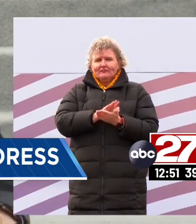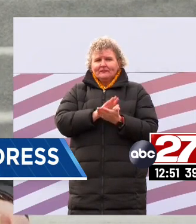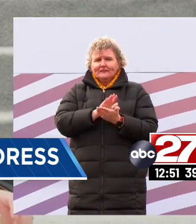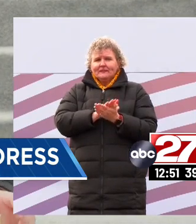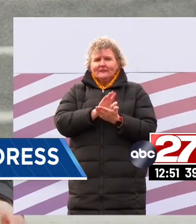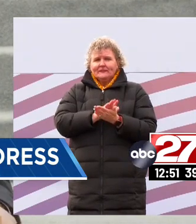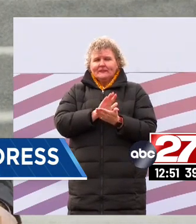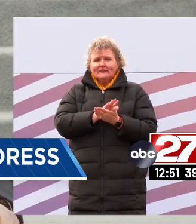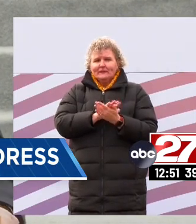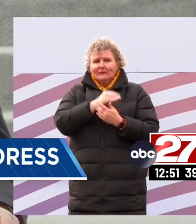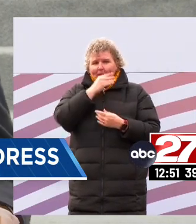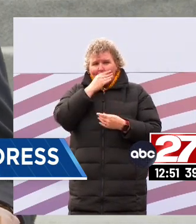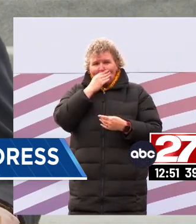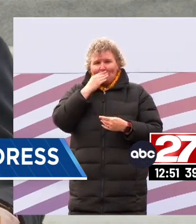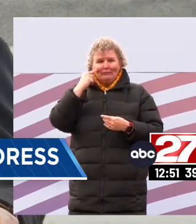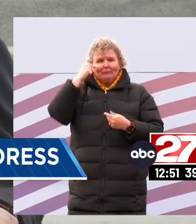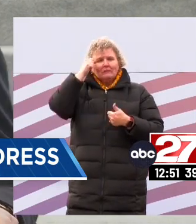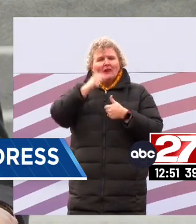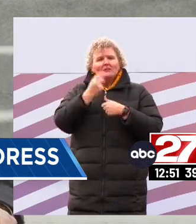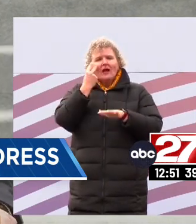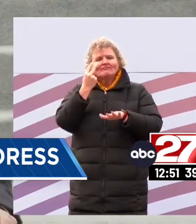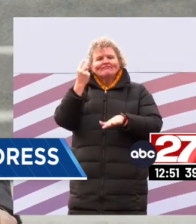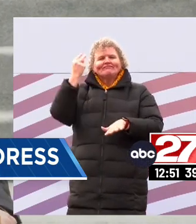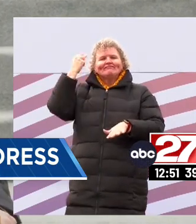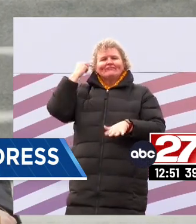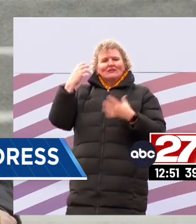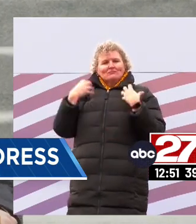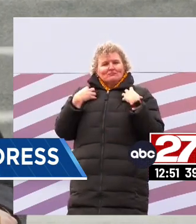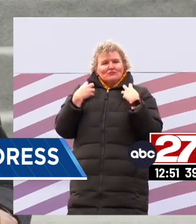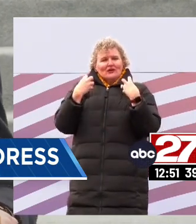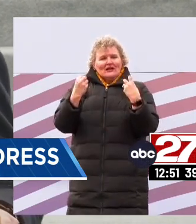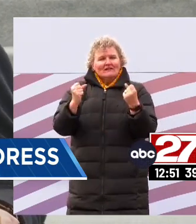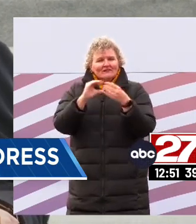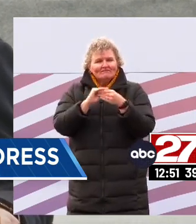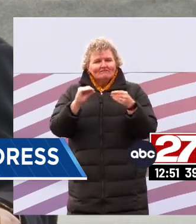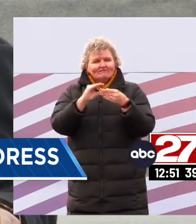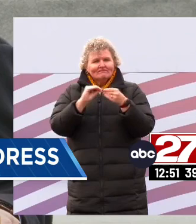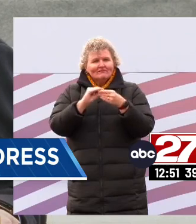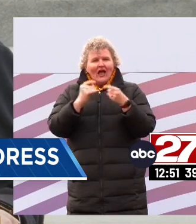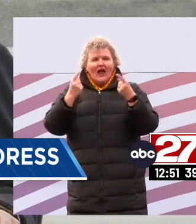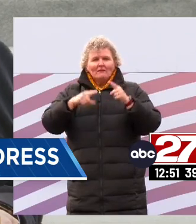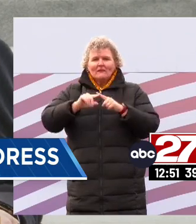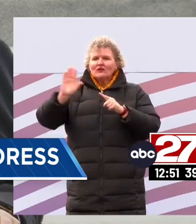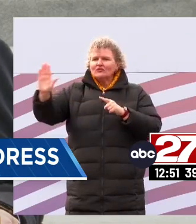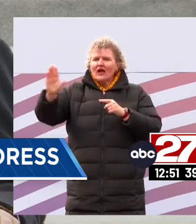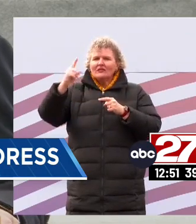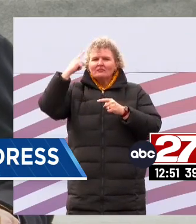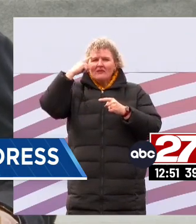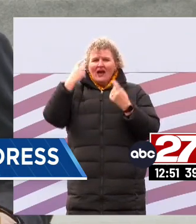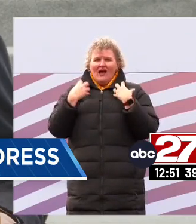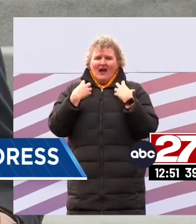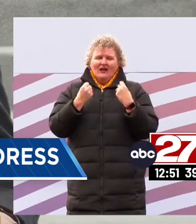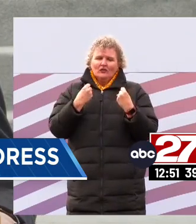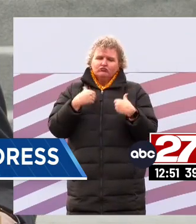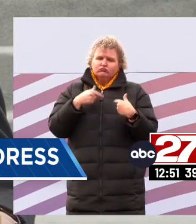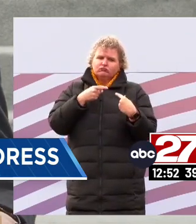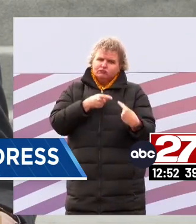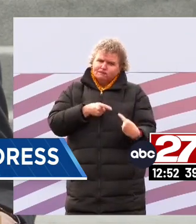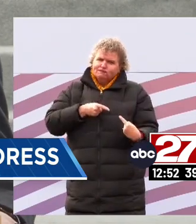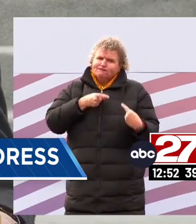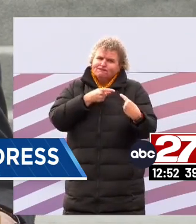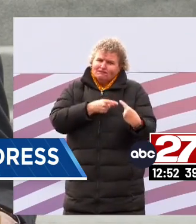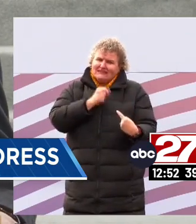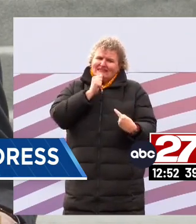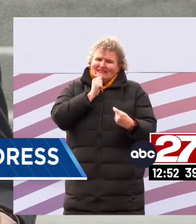I remember the students brave enough to speak openly with me about their mental health struggles. Hear me on this. They are